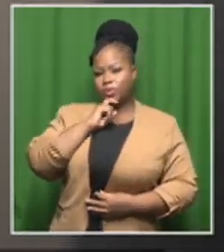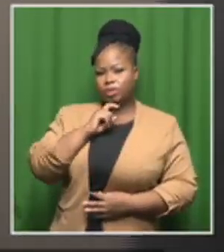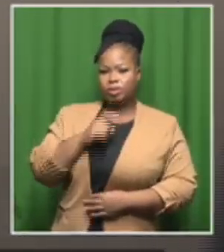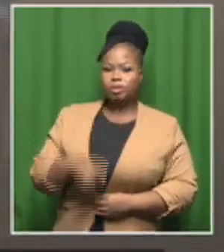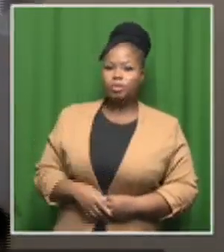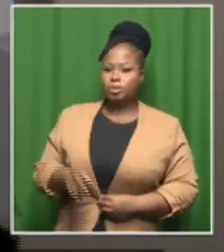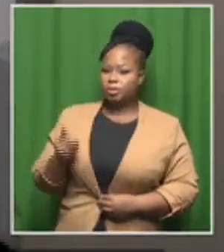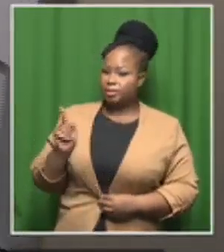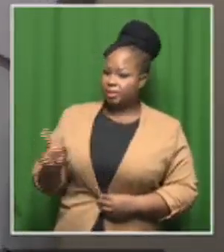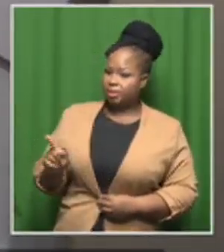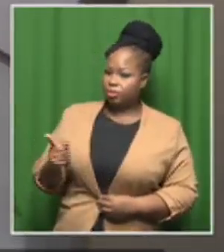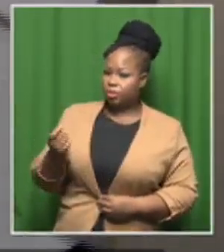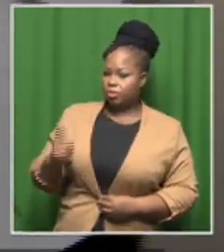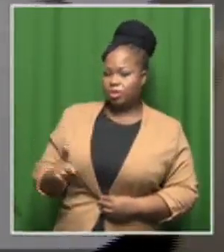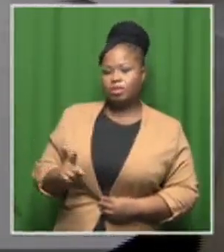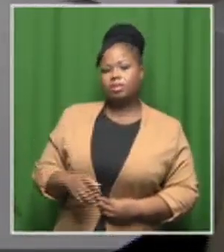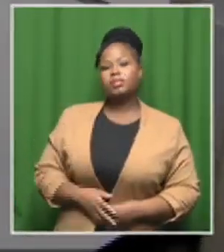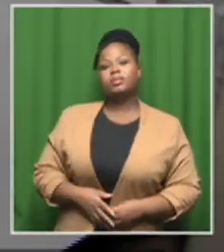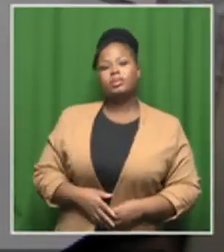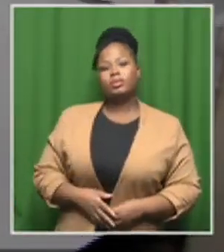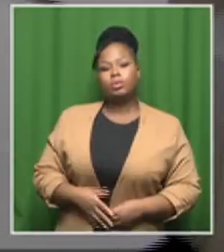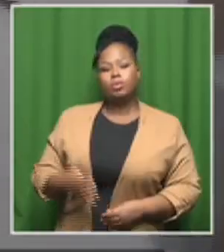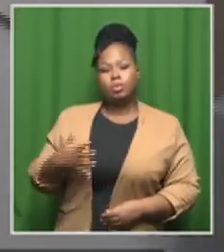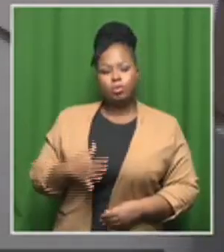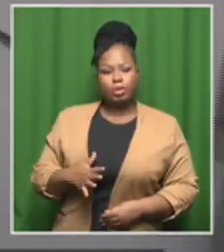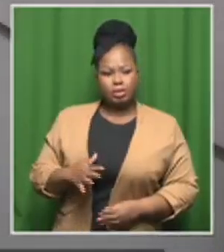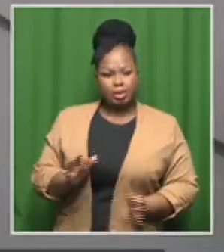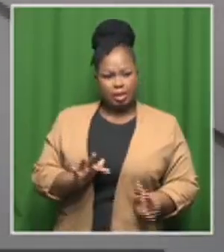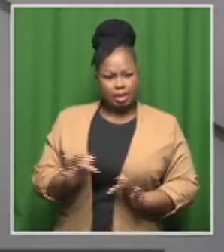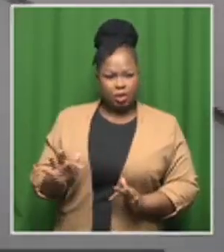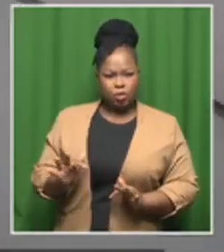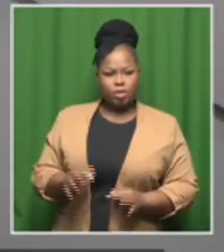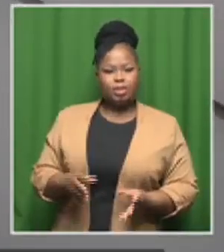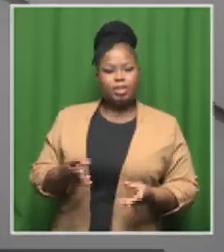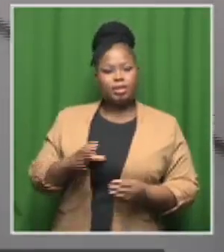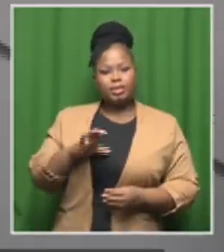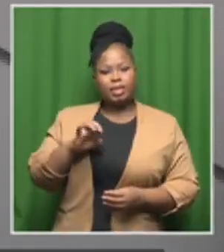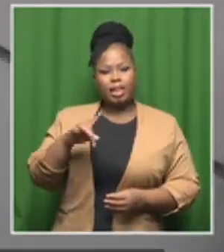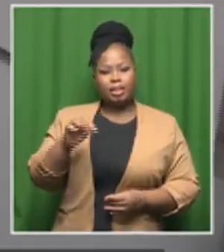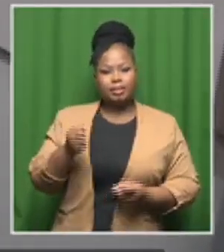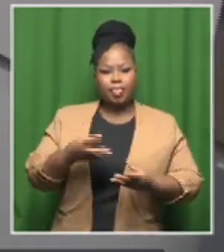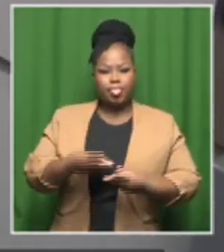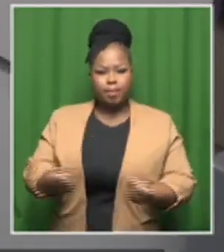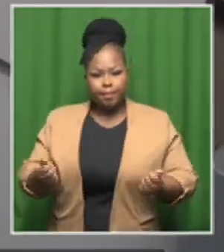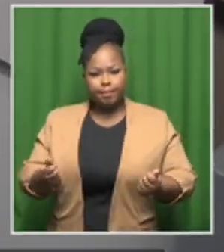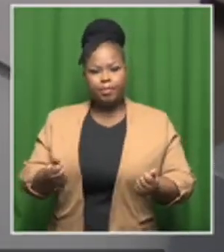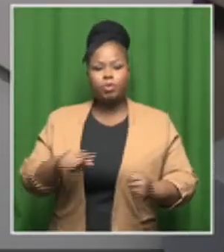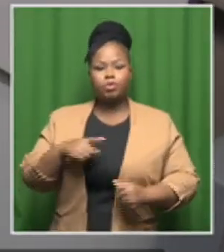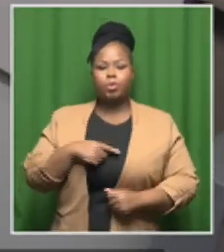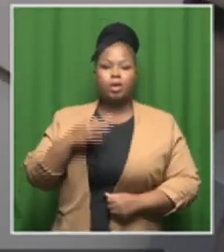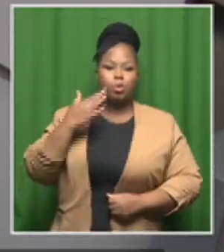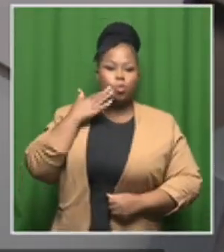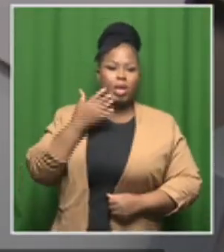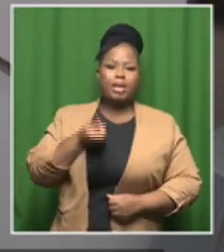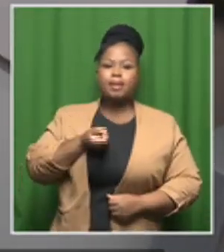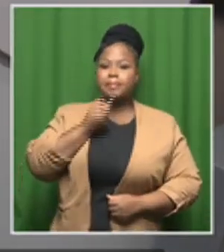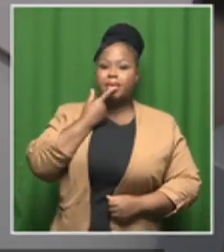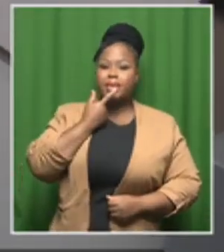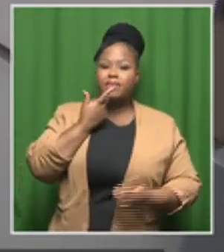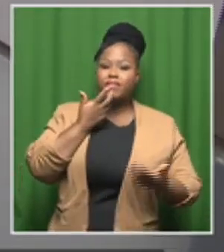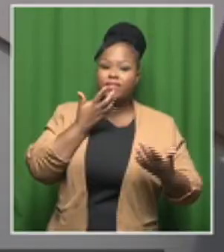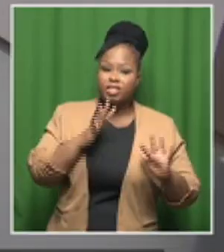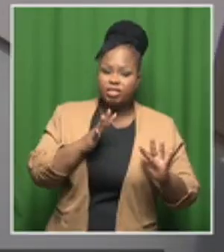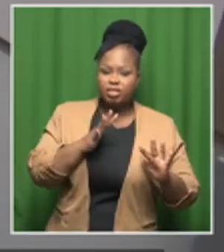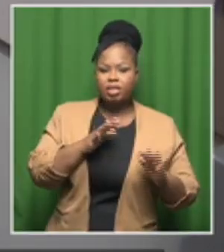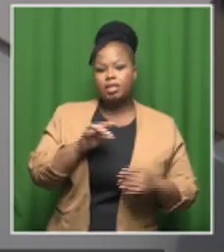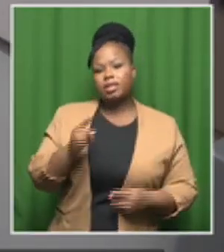do here is, now we want to figure out how the cells die. So once we've given them the drug, we want to know exactly in what way